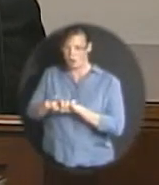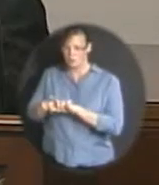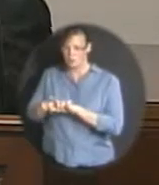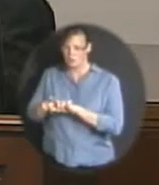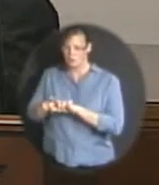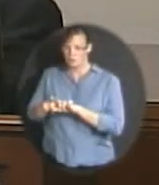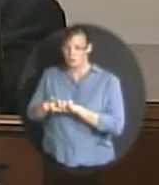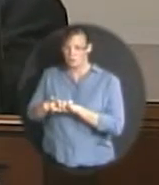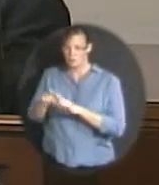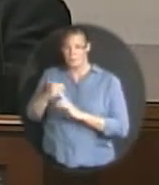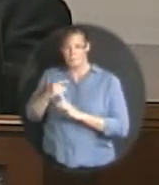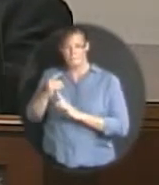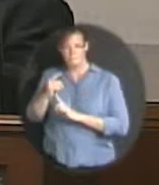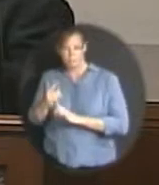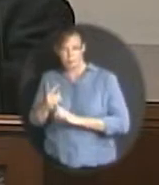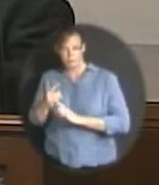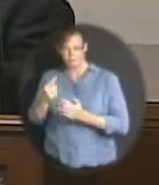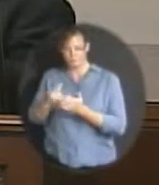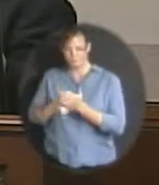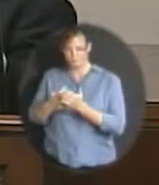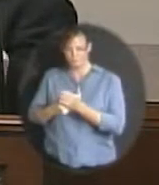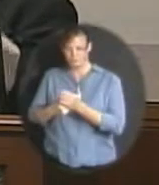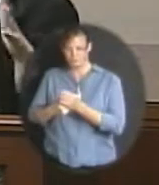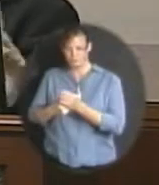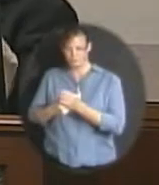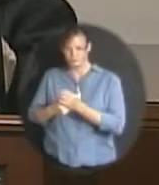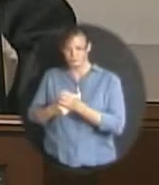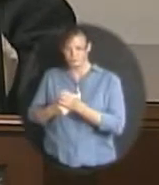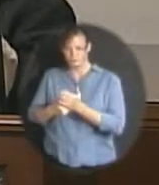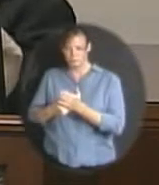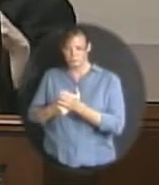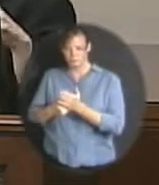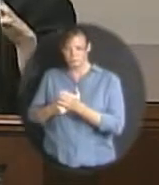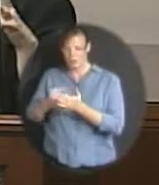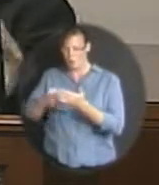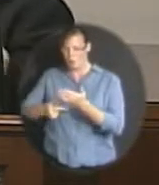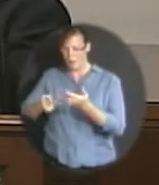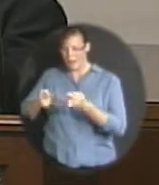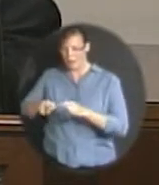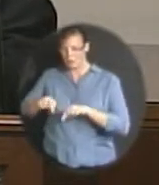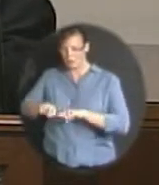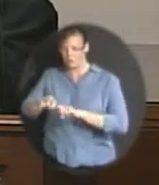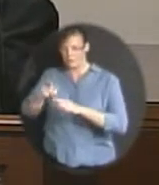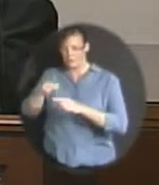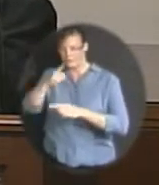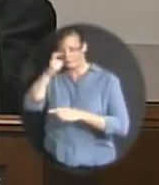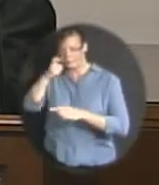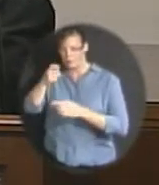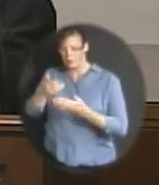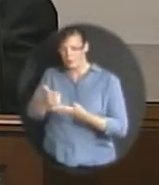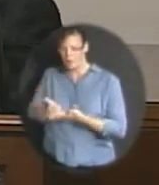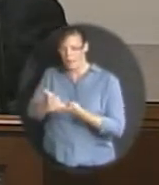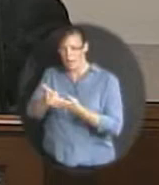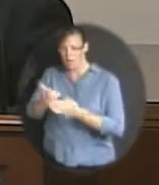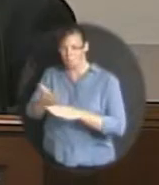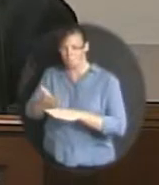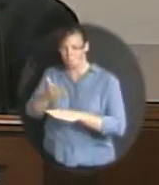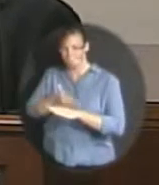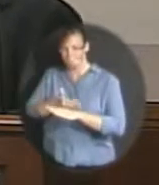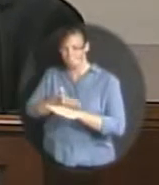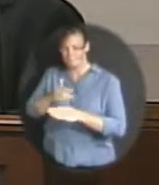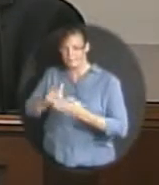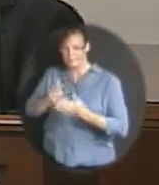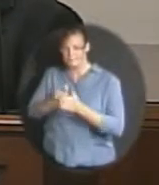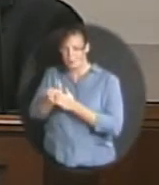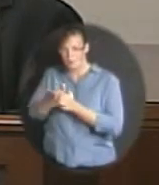just a moment to talk about what happened in the summer that helped build the momentum to this